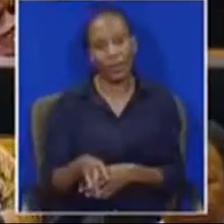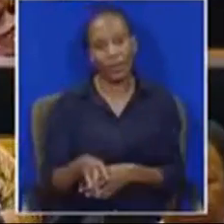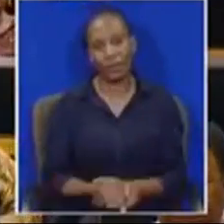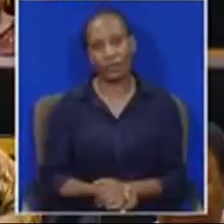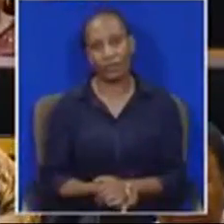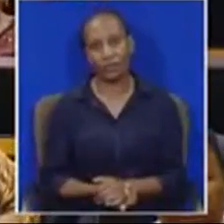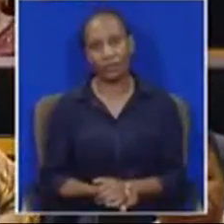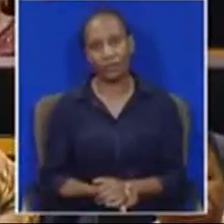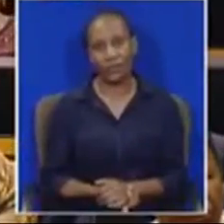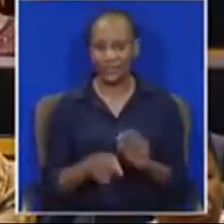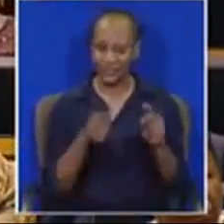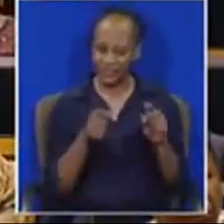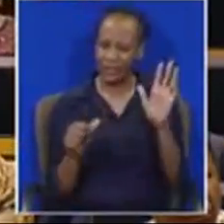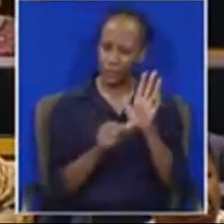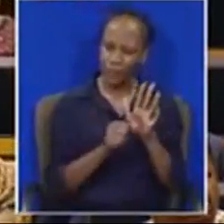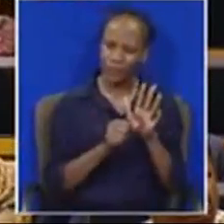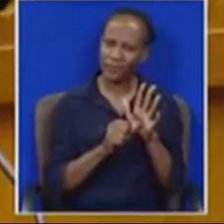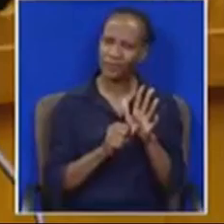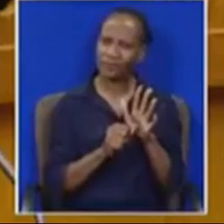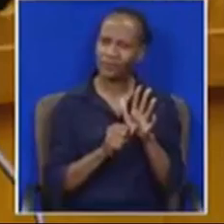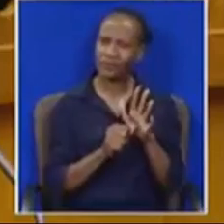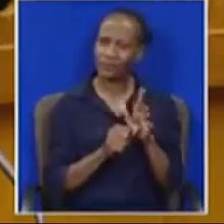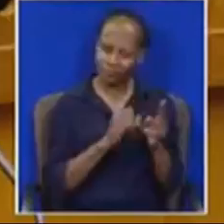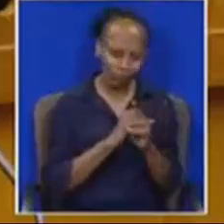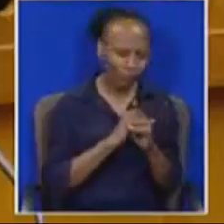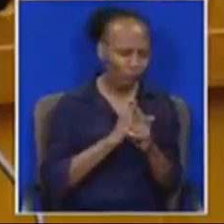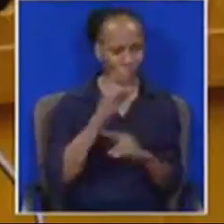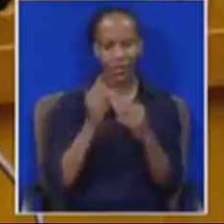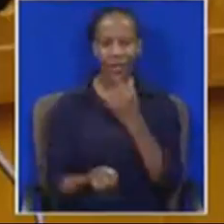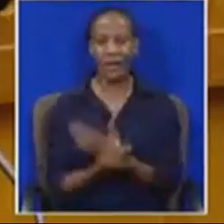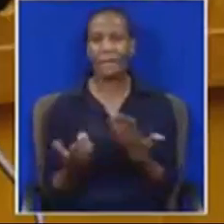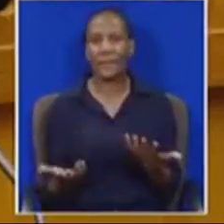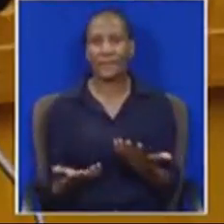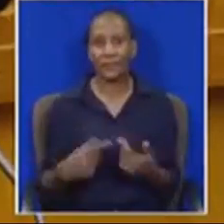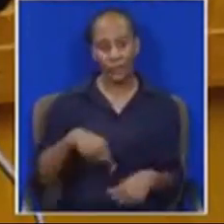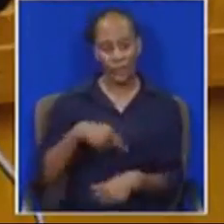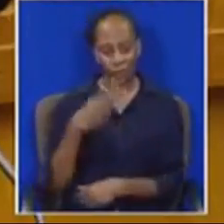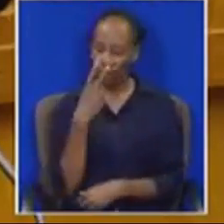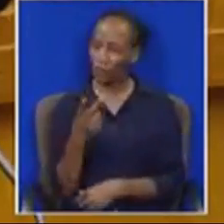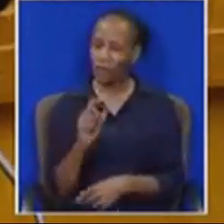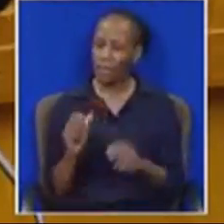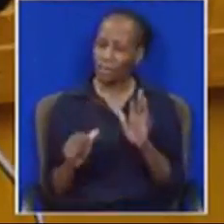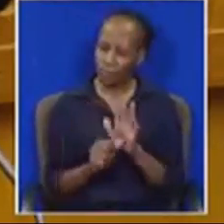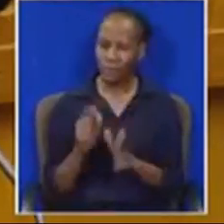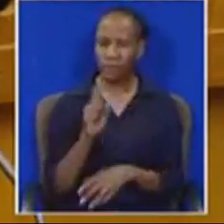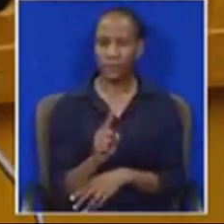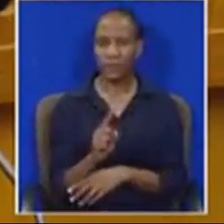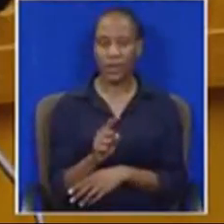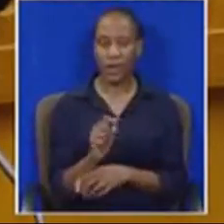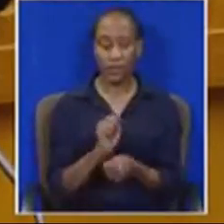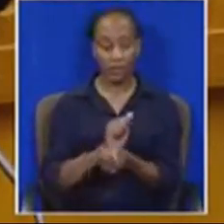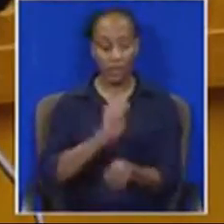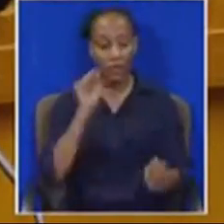This historic achievement, a realization of one of the demands of the Freedom